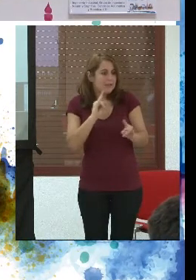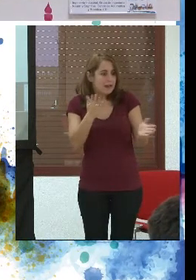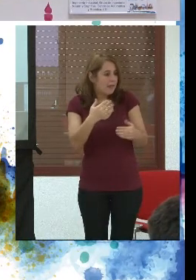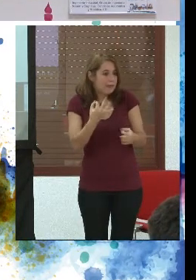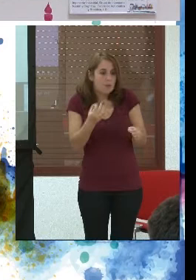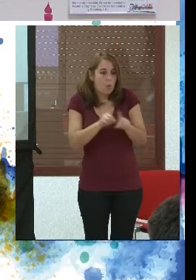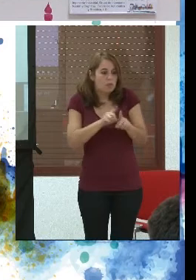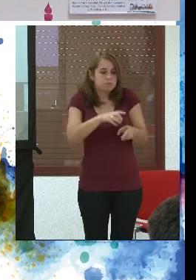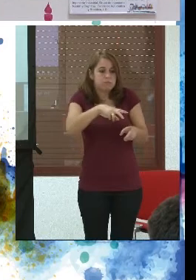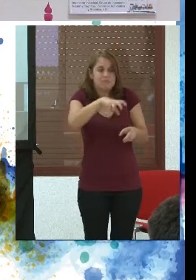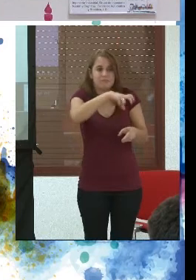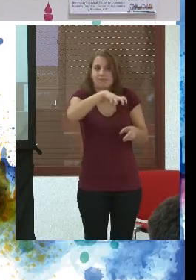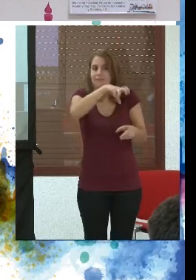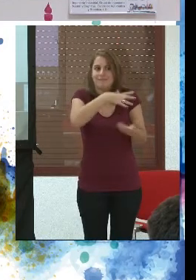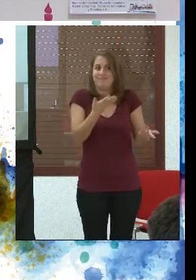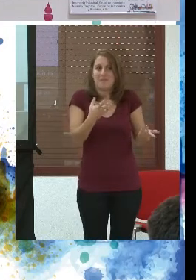completely